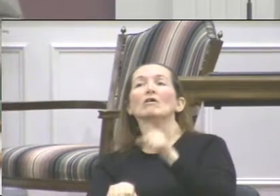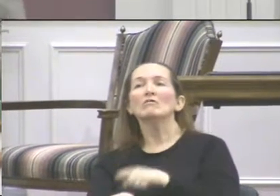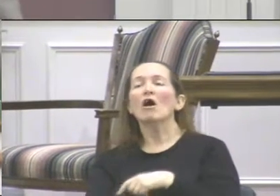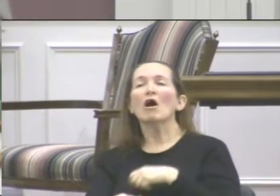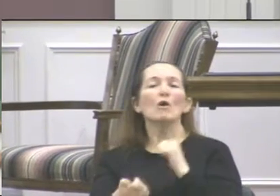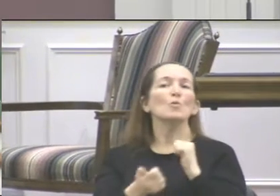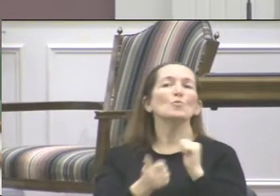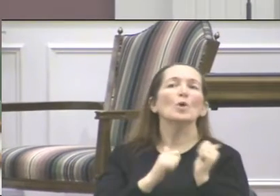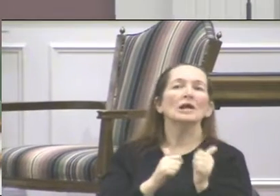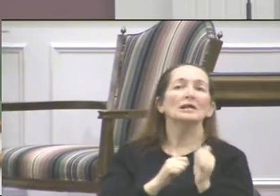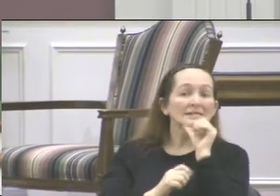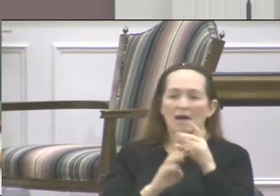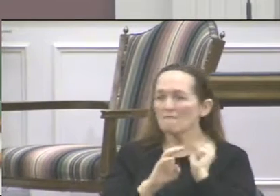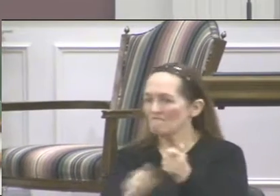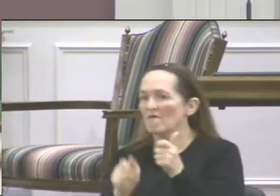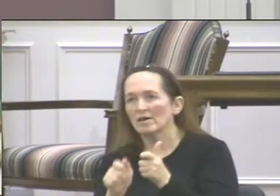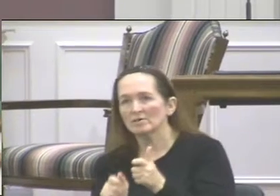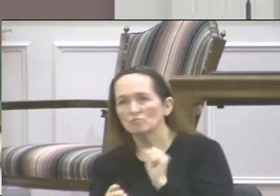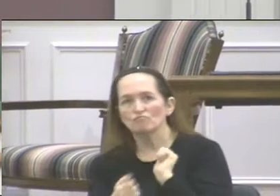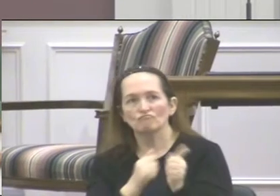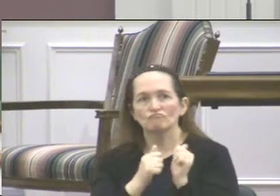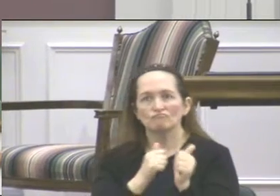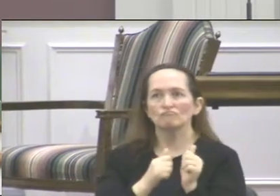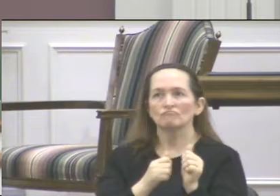That's one of the things that I have to remind myself.